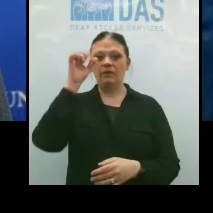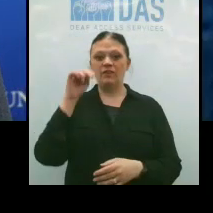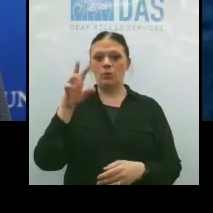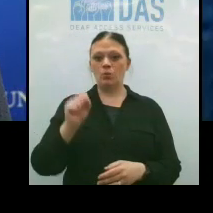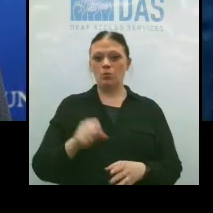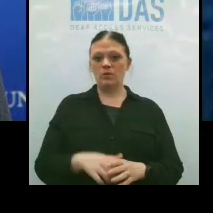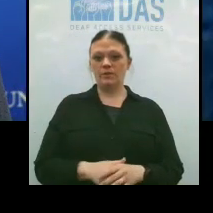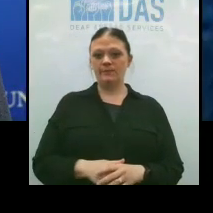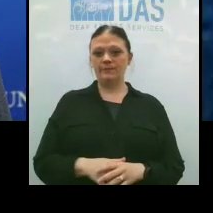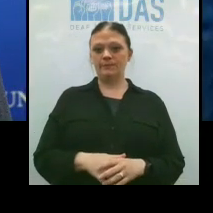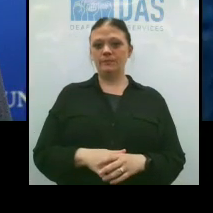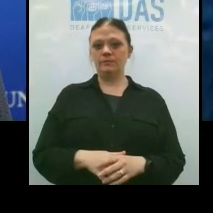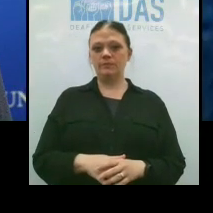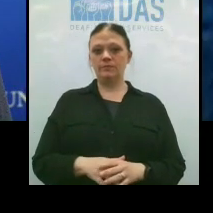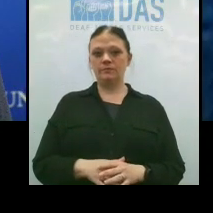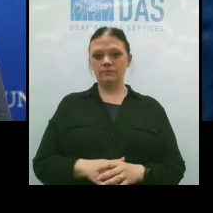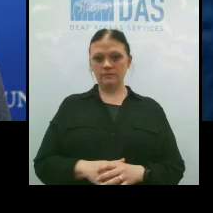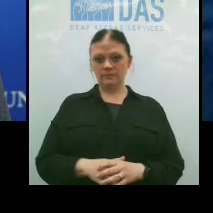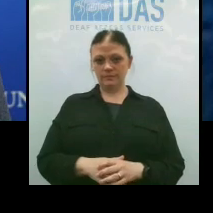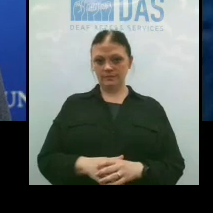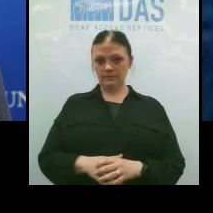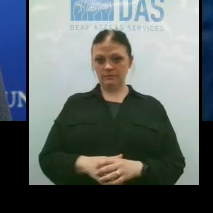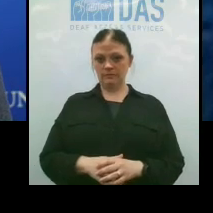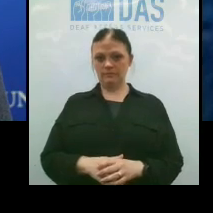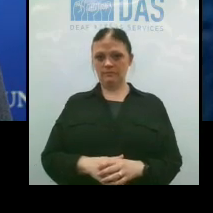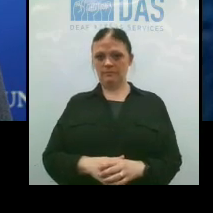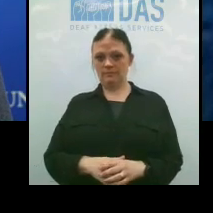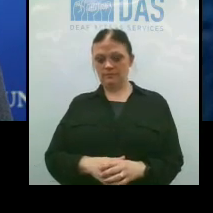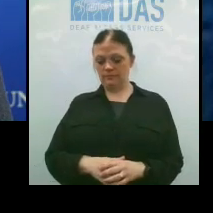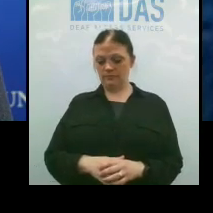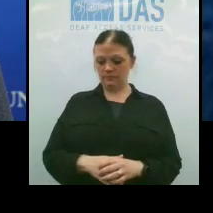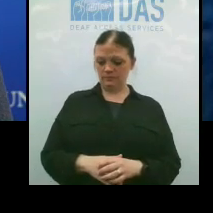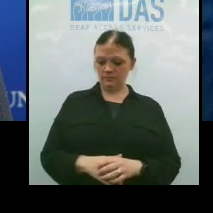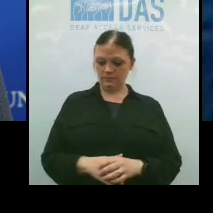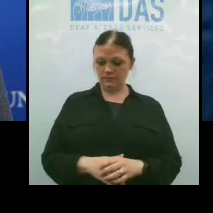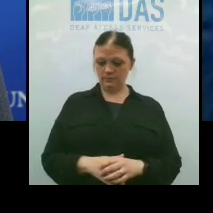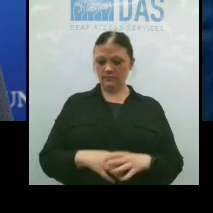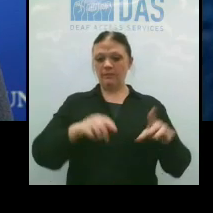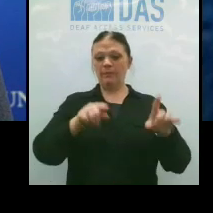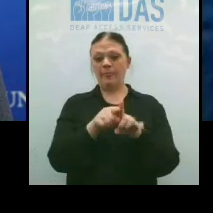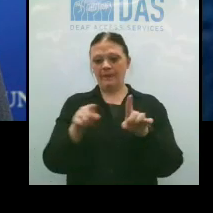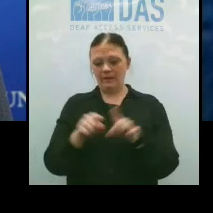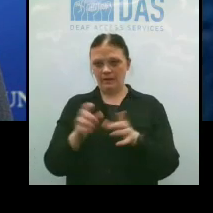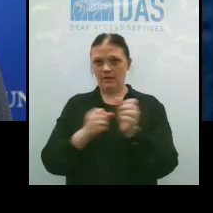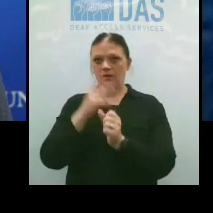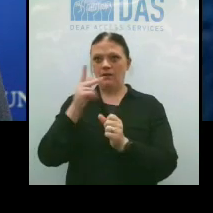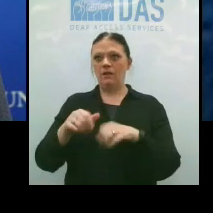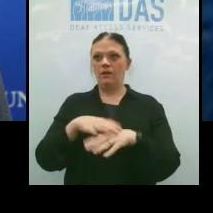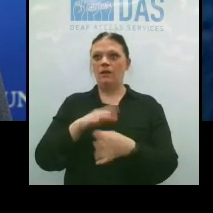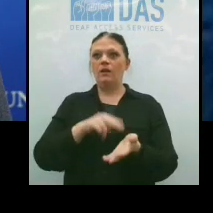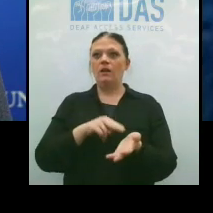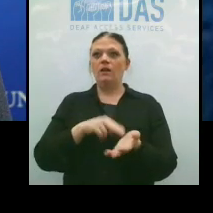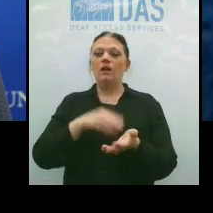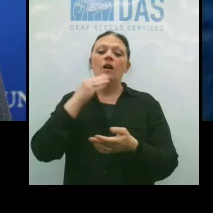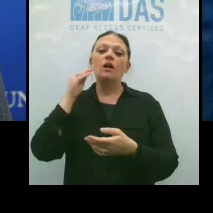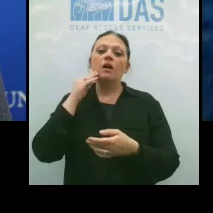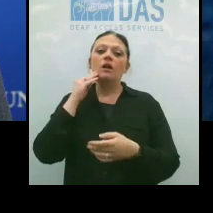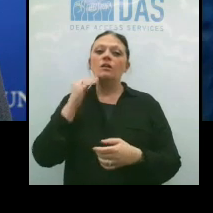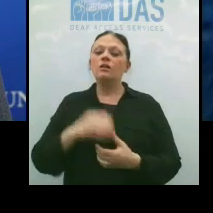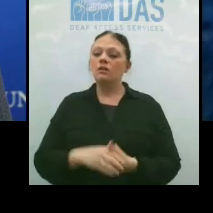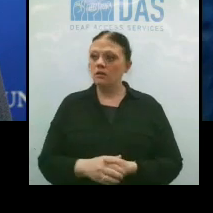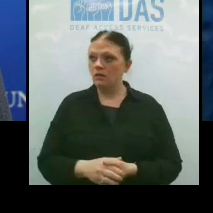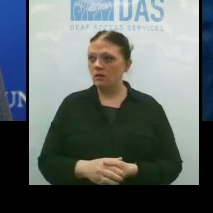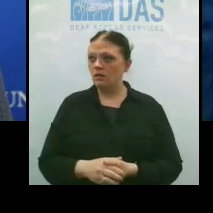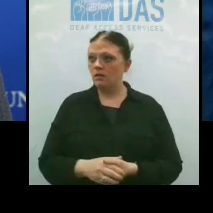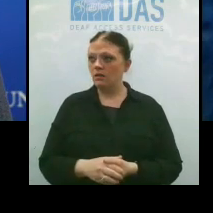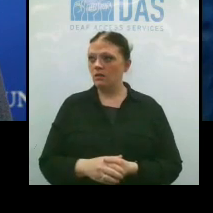News. Yes, thanks. In regard to also following up on nursing homes, I know that the inspectors were supposed to be